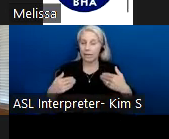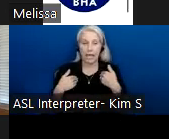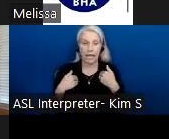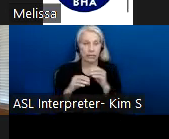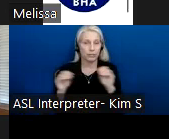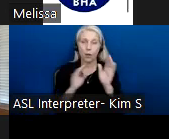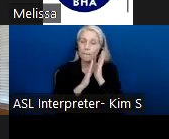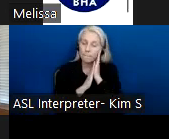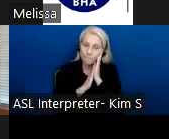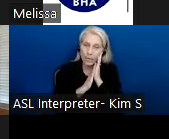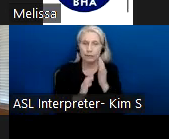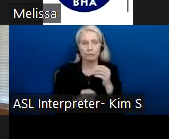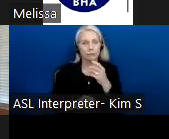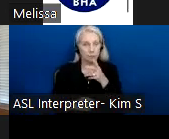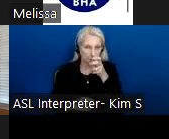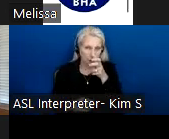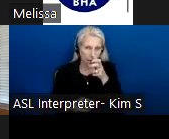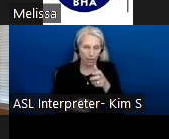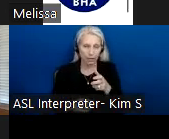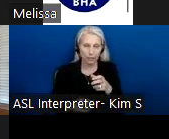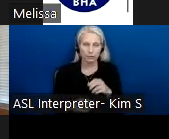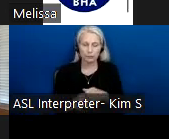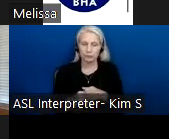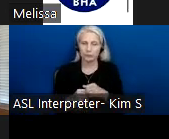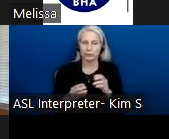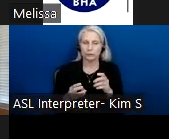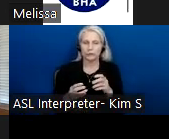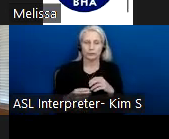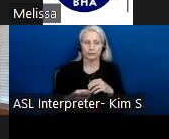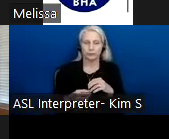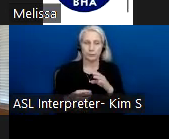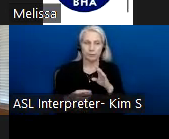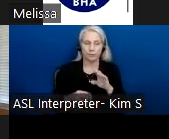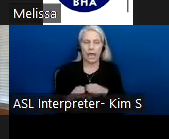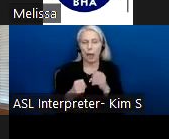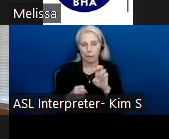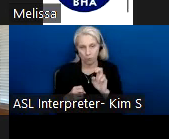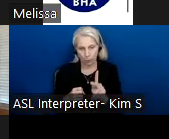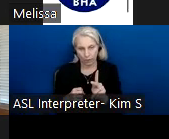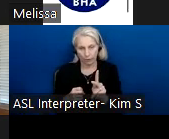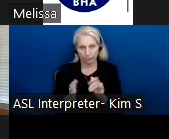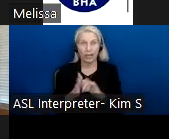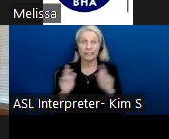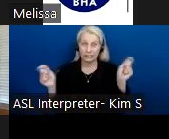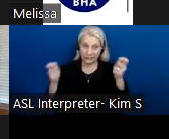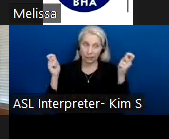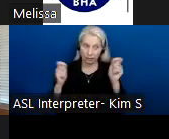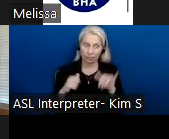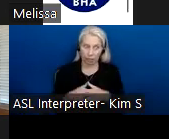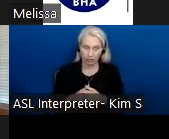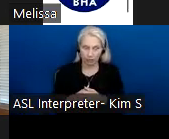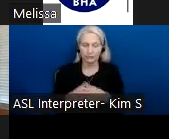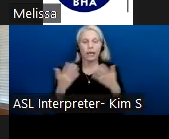bed bug outbreak, and that is a celebration, let me tell you. But all of our furniture also will